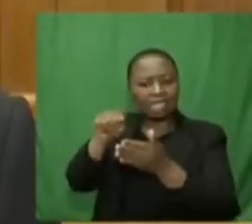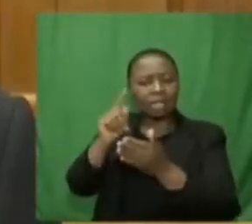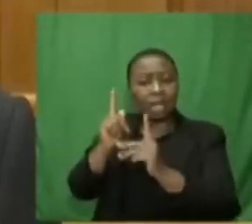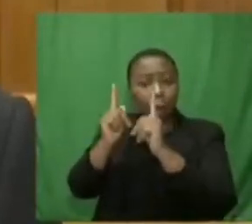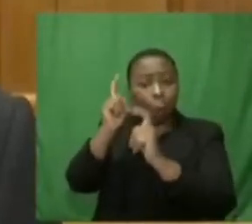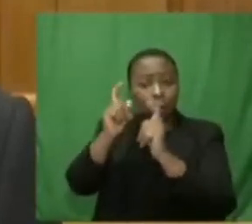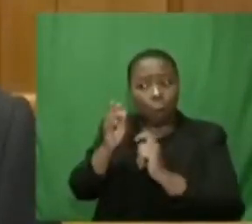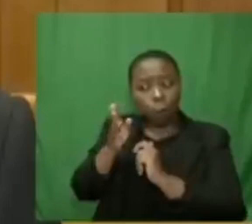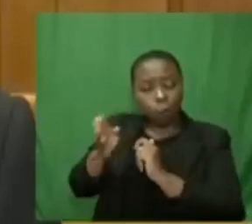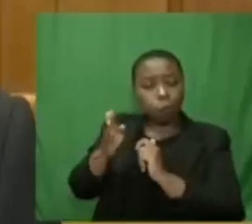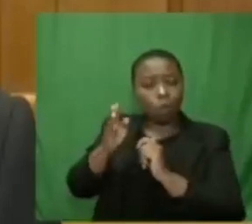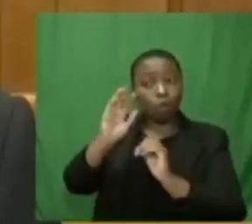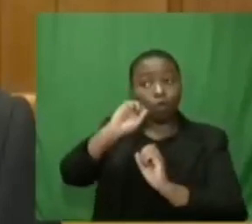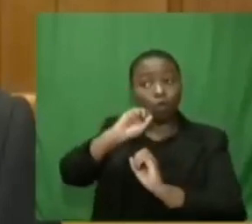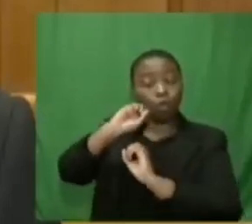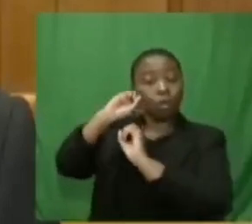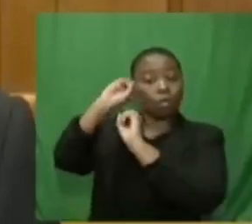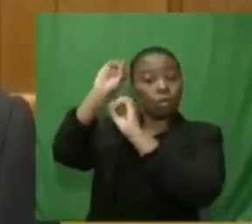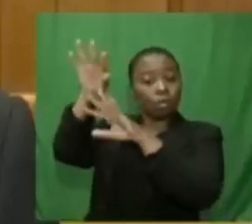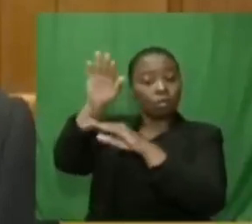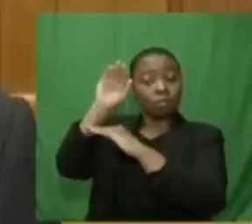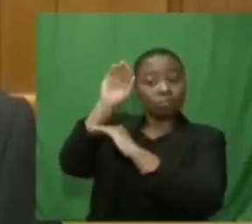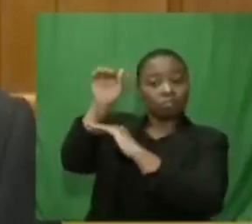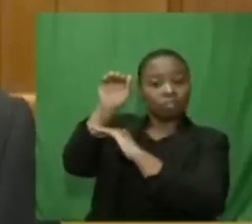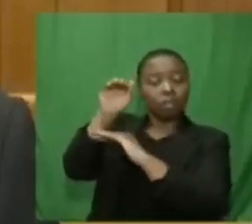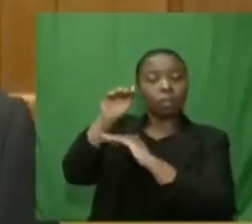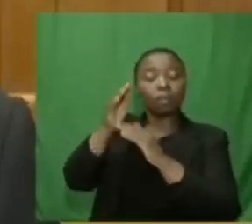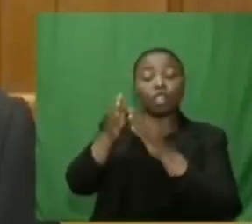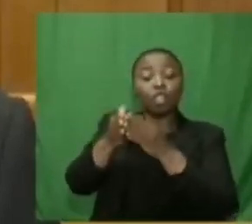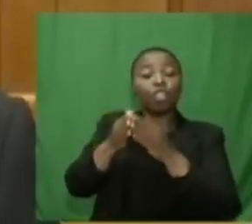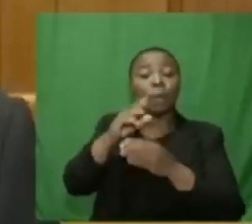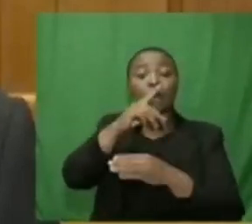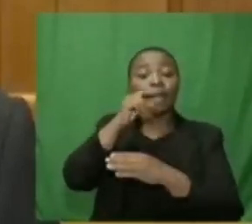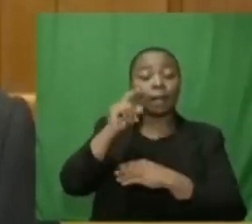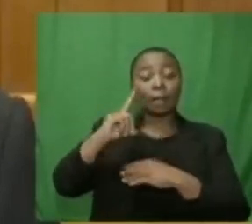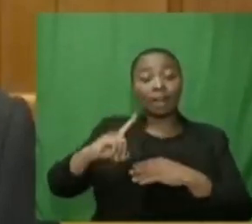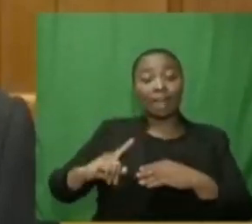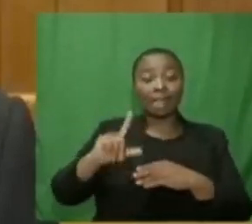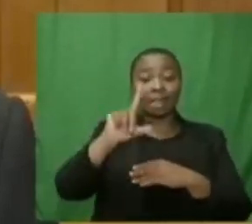export onto the ship Lady R.